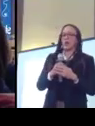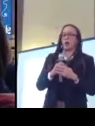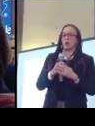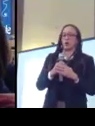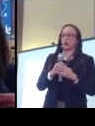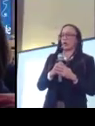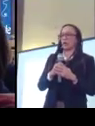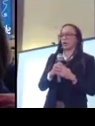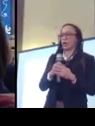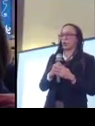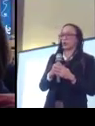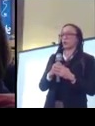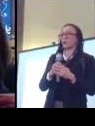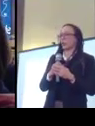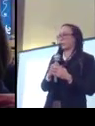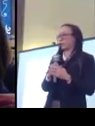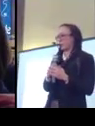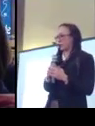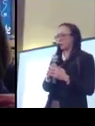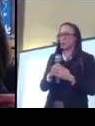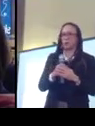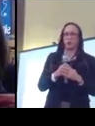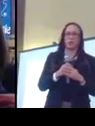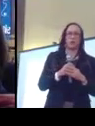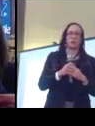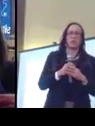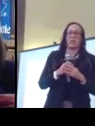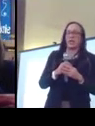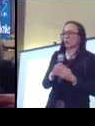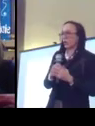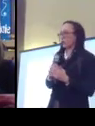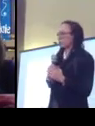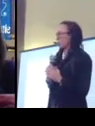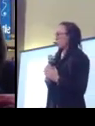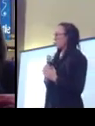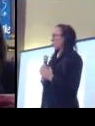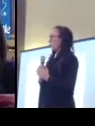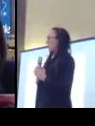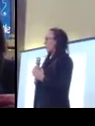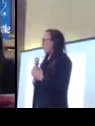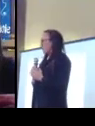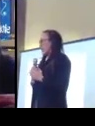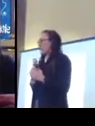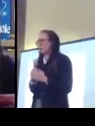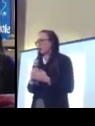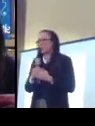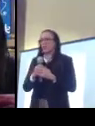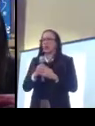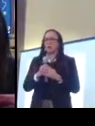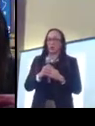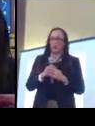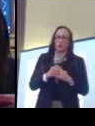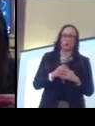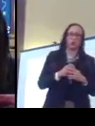partners who can help sort of carry the baton in terms of development, as well as tools for rebuilding